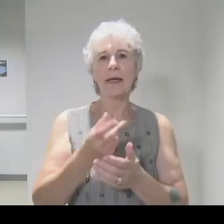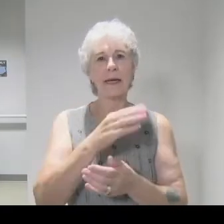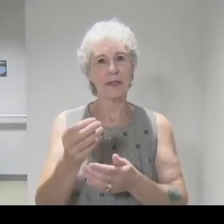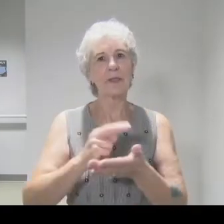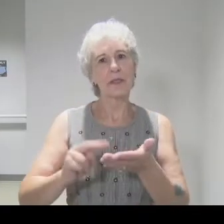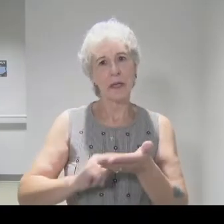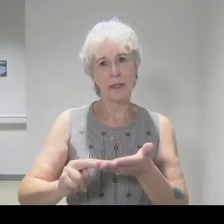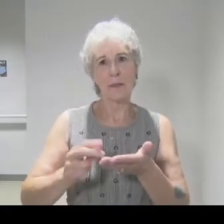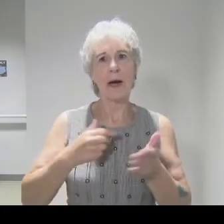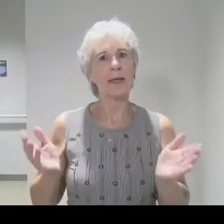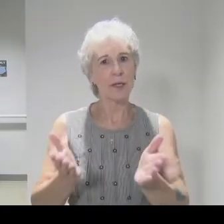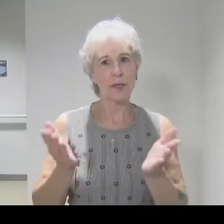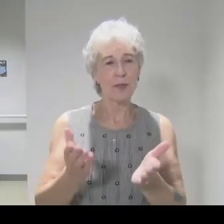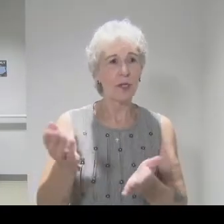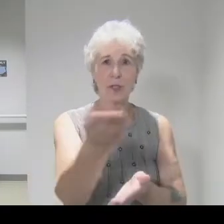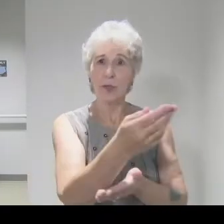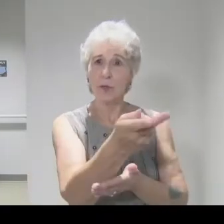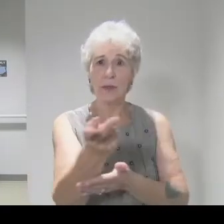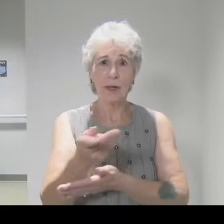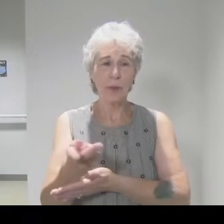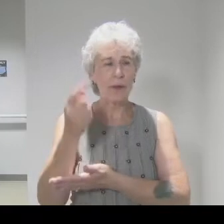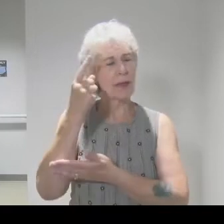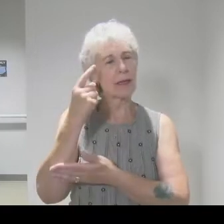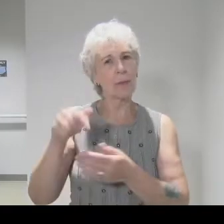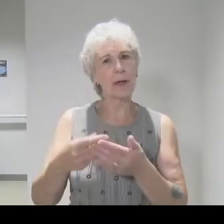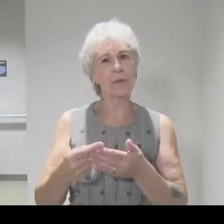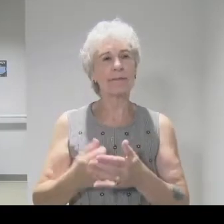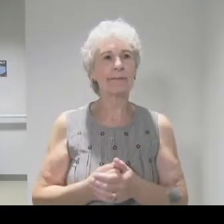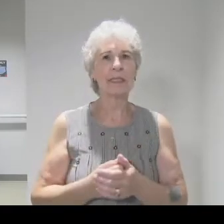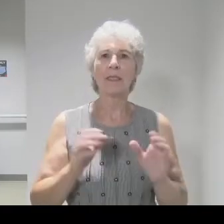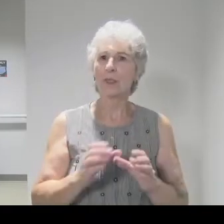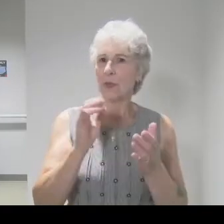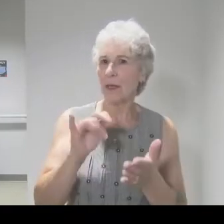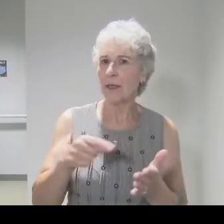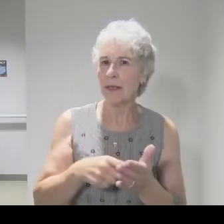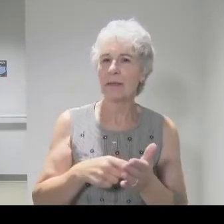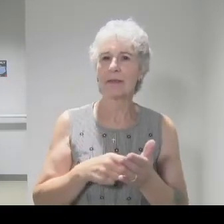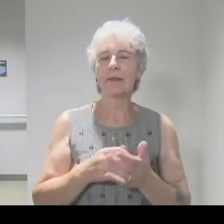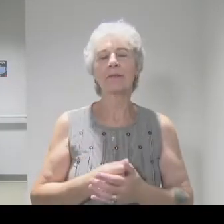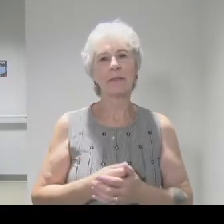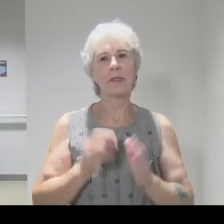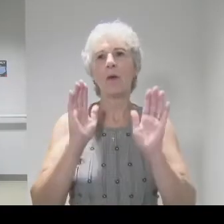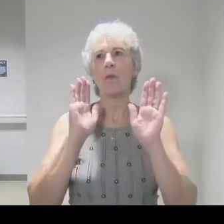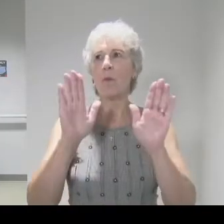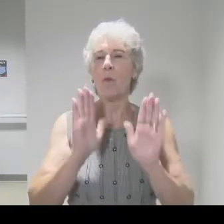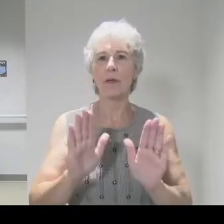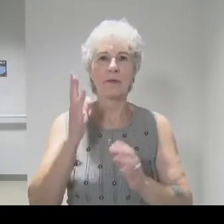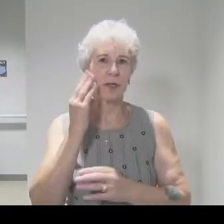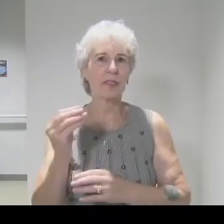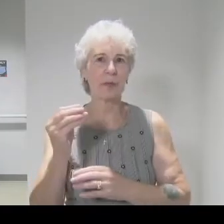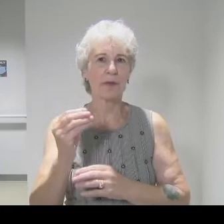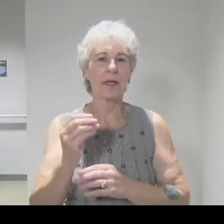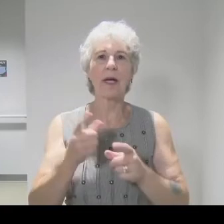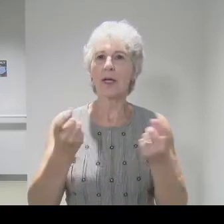encourage any of you couples out there thinking about doing this to consider doing it. It's a wonderful experience, and it's a great